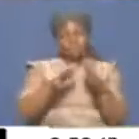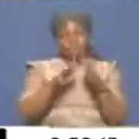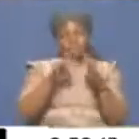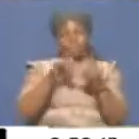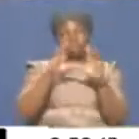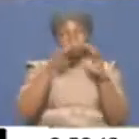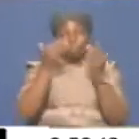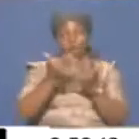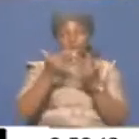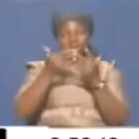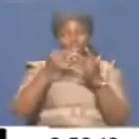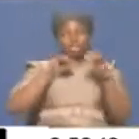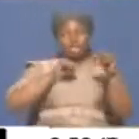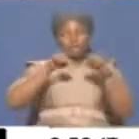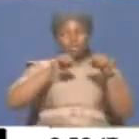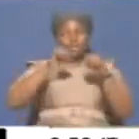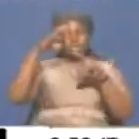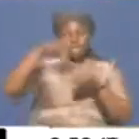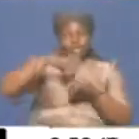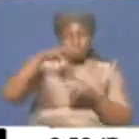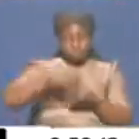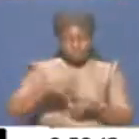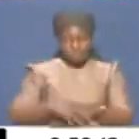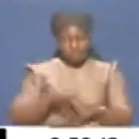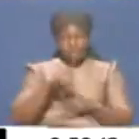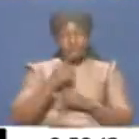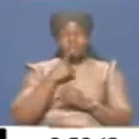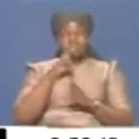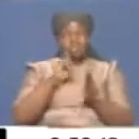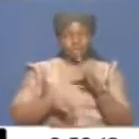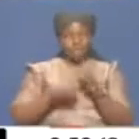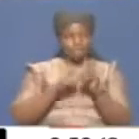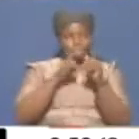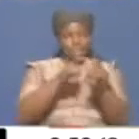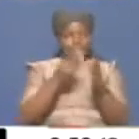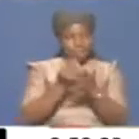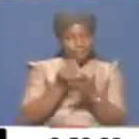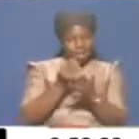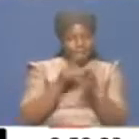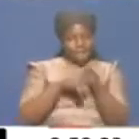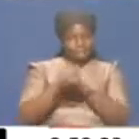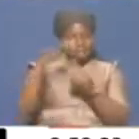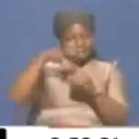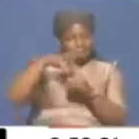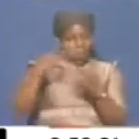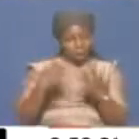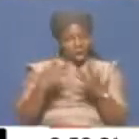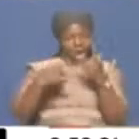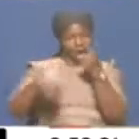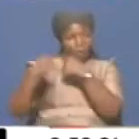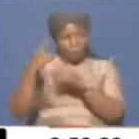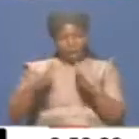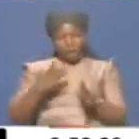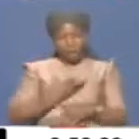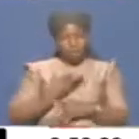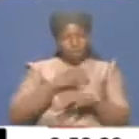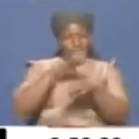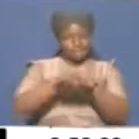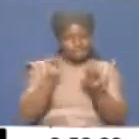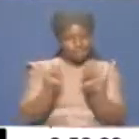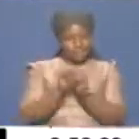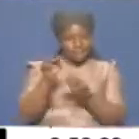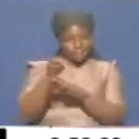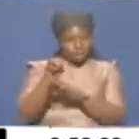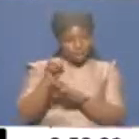The soft-spoken military man says the prize money at the World Championship, where gold medalists will pocket 10 million shillings, has given them the push to train